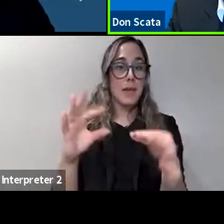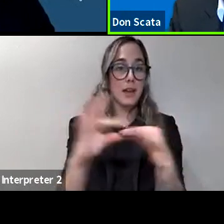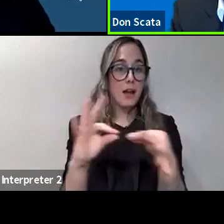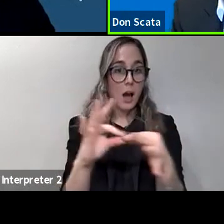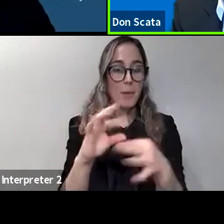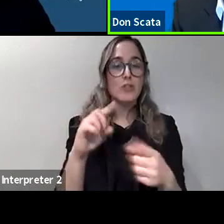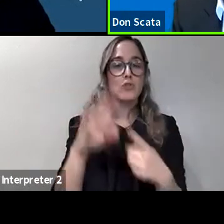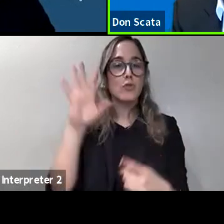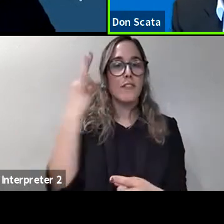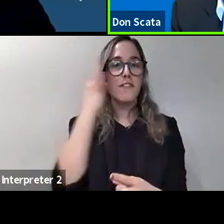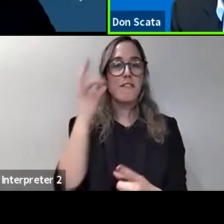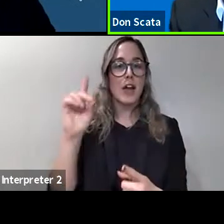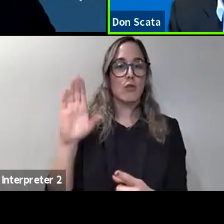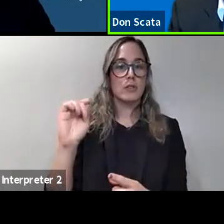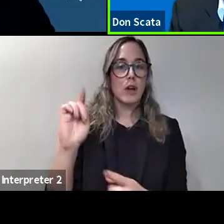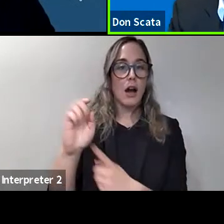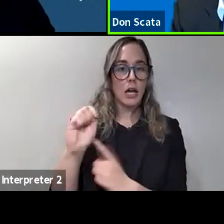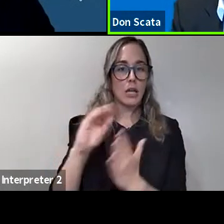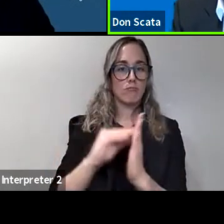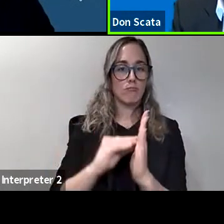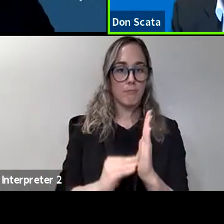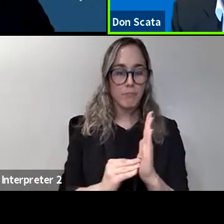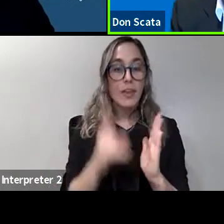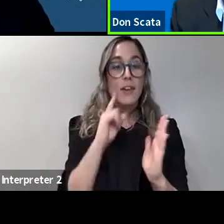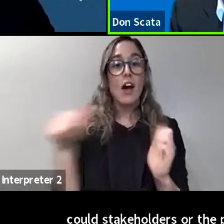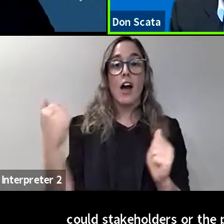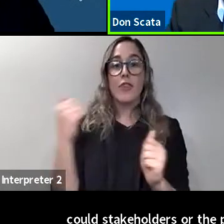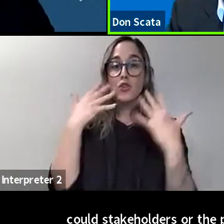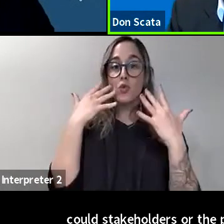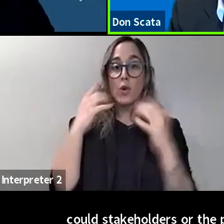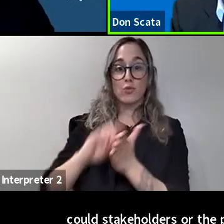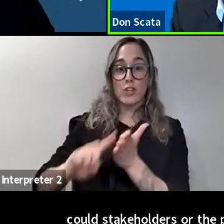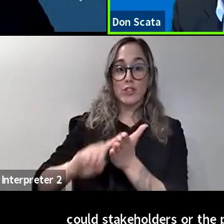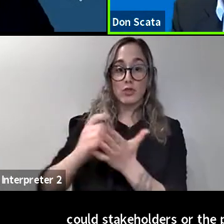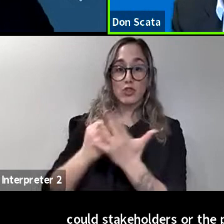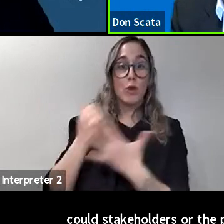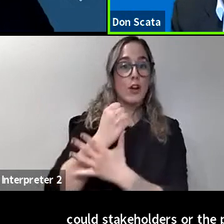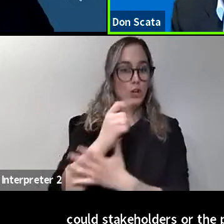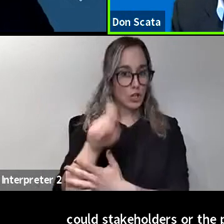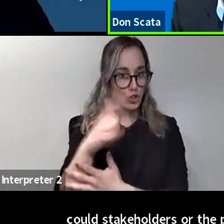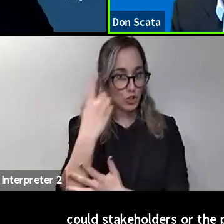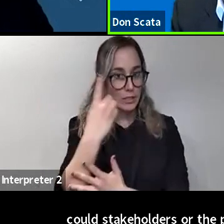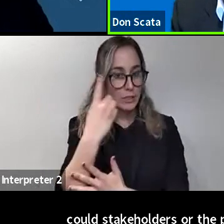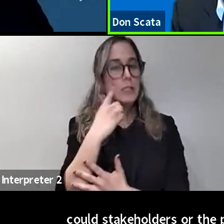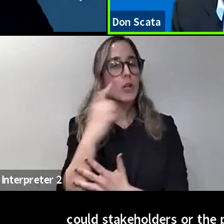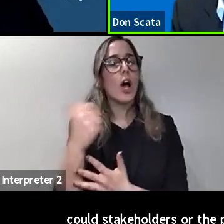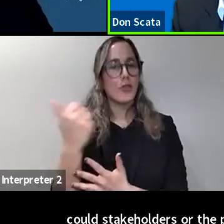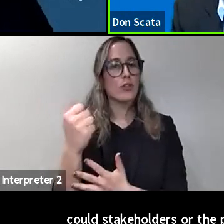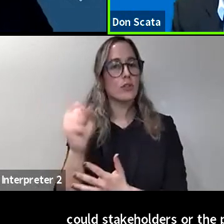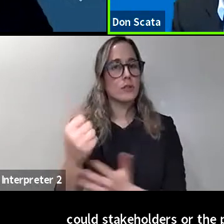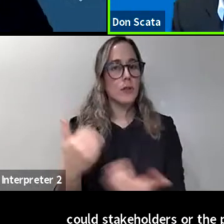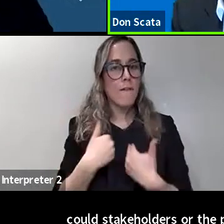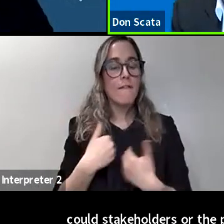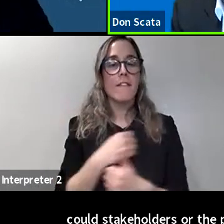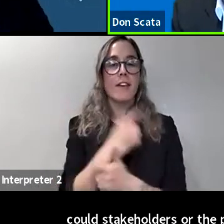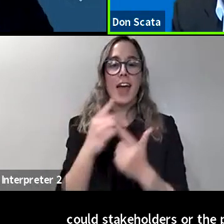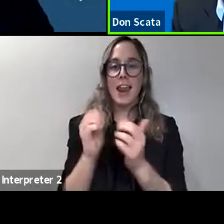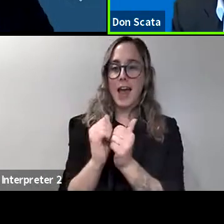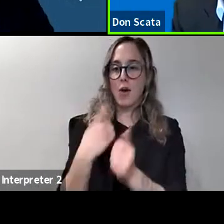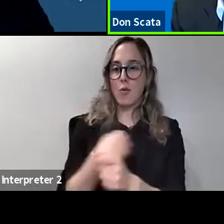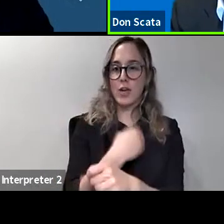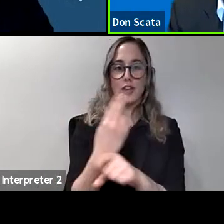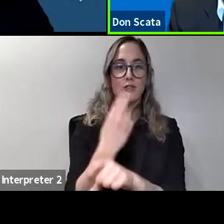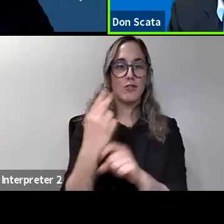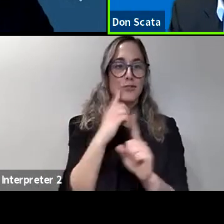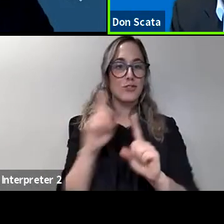federal docket on what other noise research priorities that we should consider, And how we could use the survey